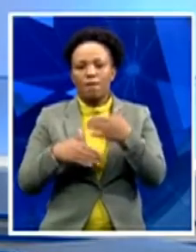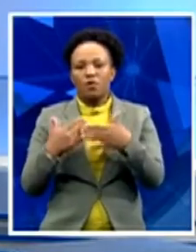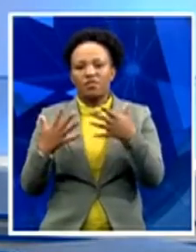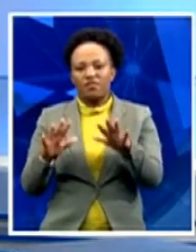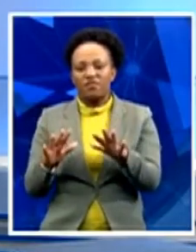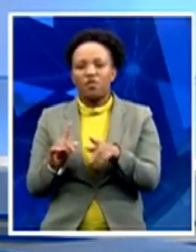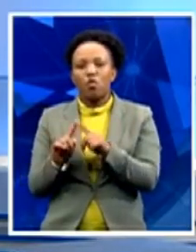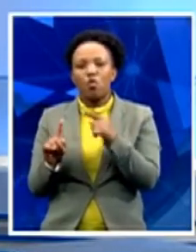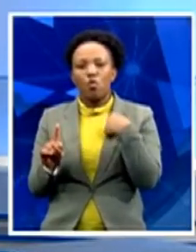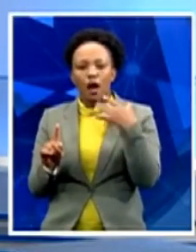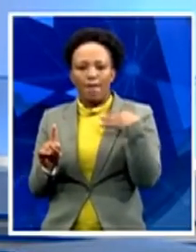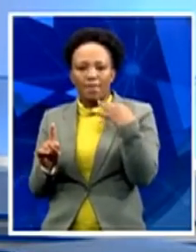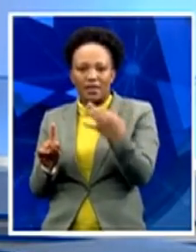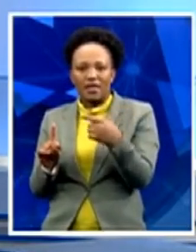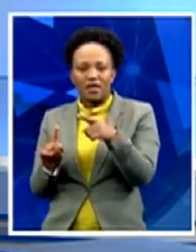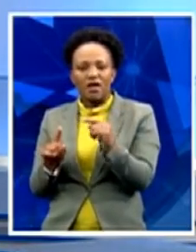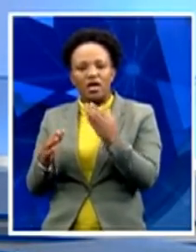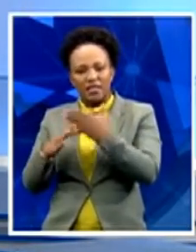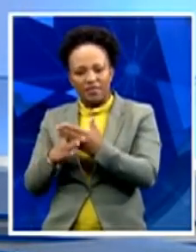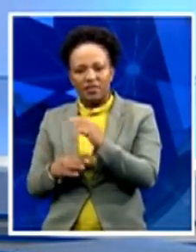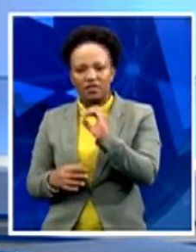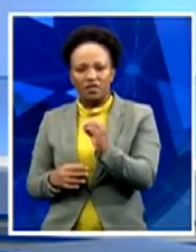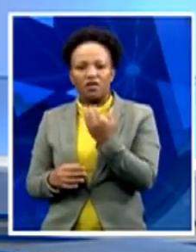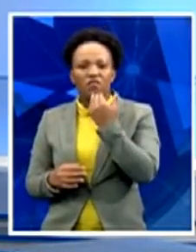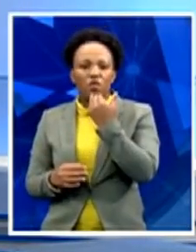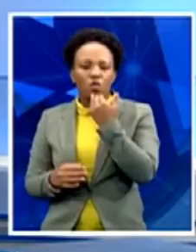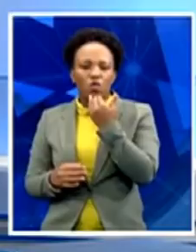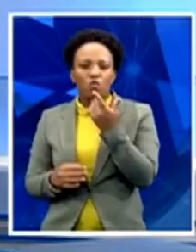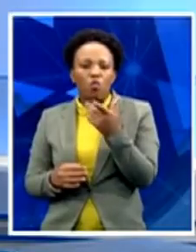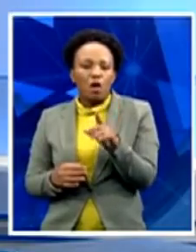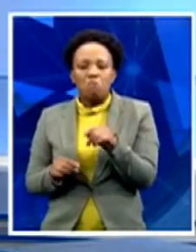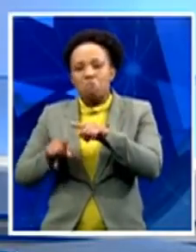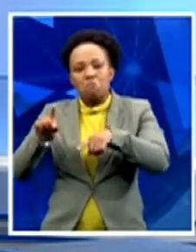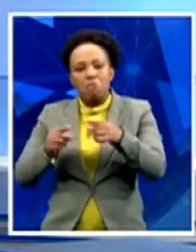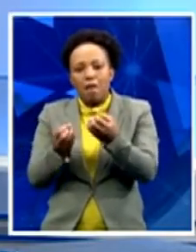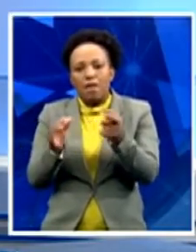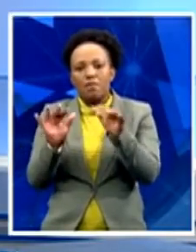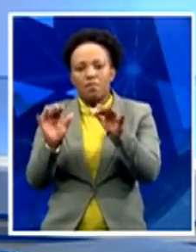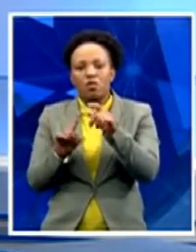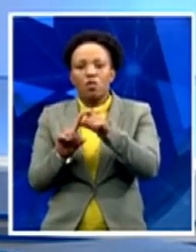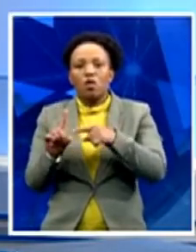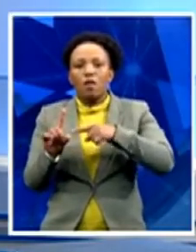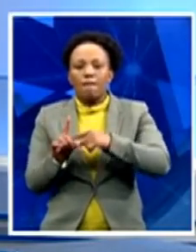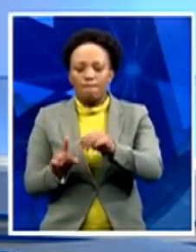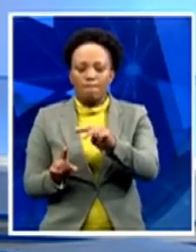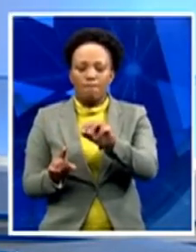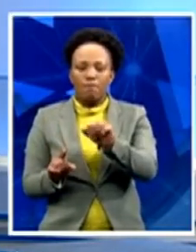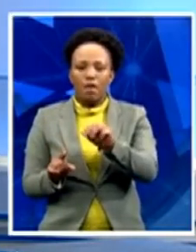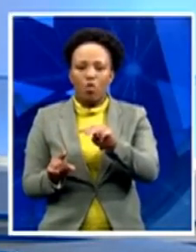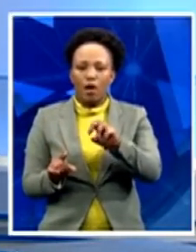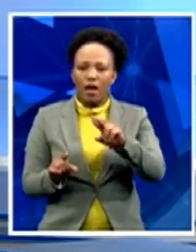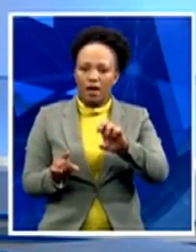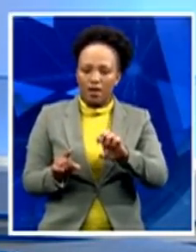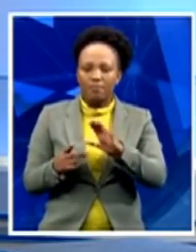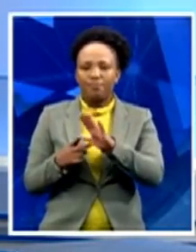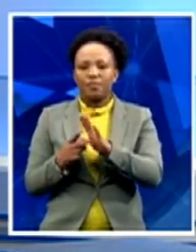interventions by several people, but Mr. Mutua Mawere, the High Court's judge, Jody Kolopin, says the matter has